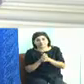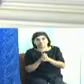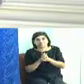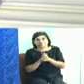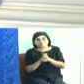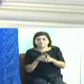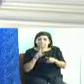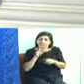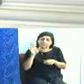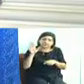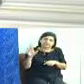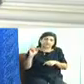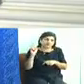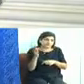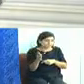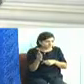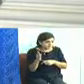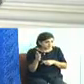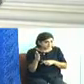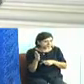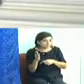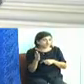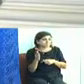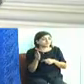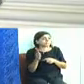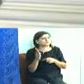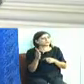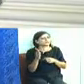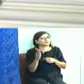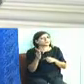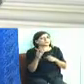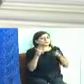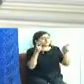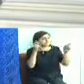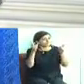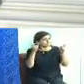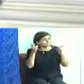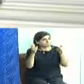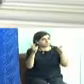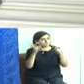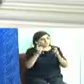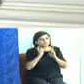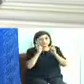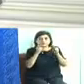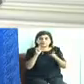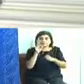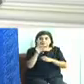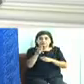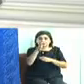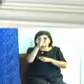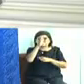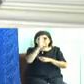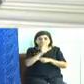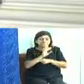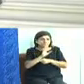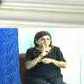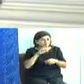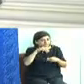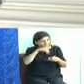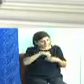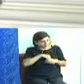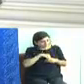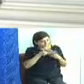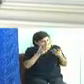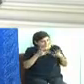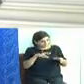It is his job to facilitate the gifts of God that are already embedded, the seeds that are